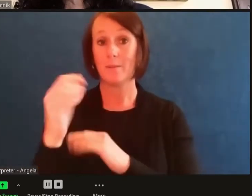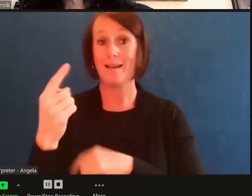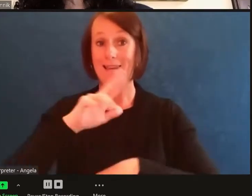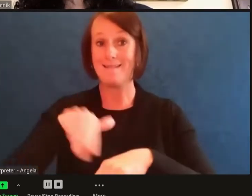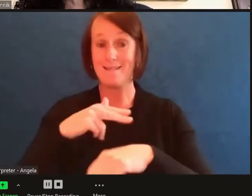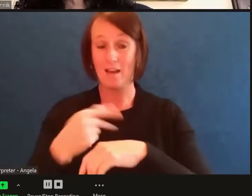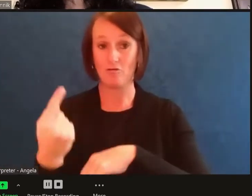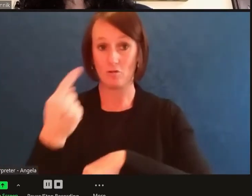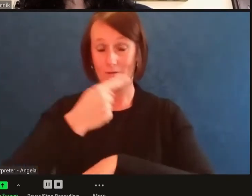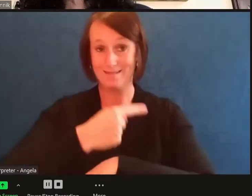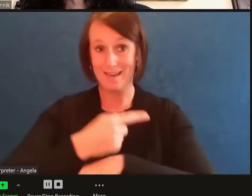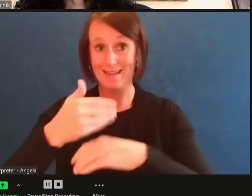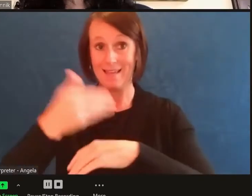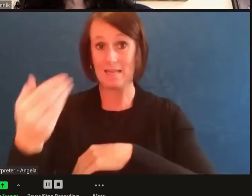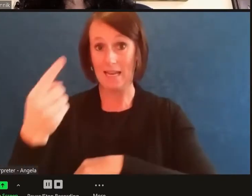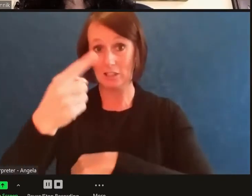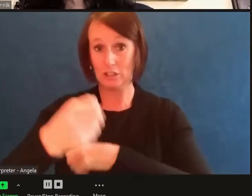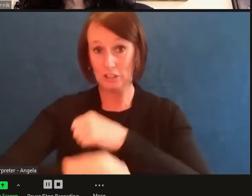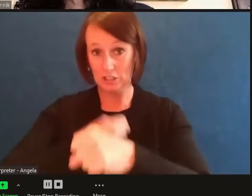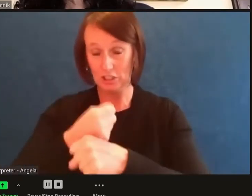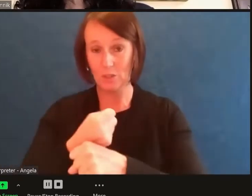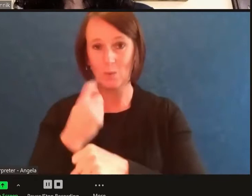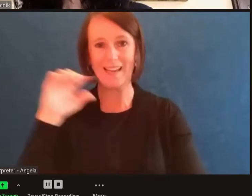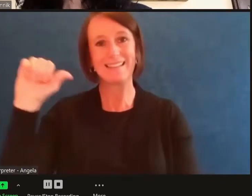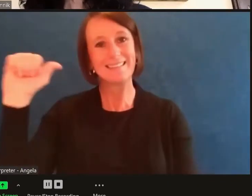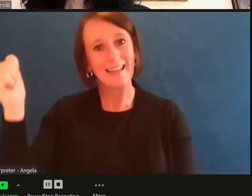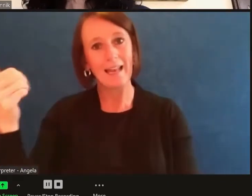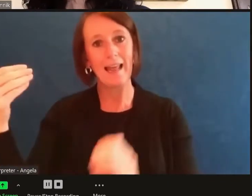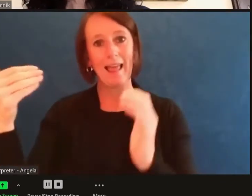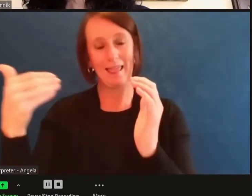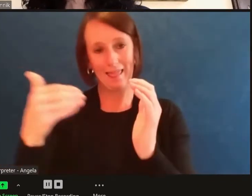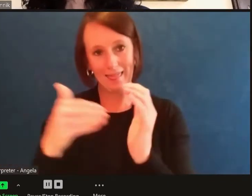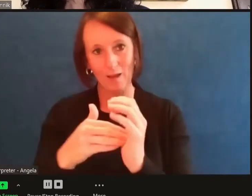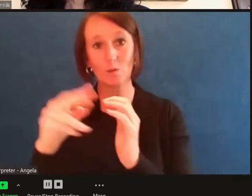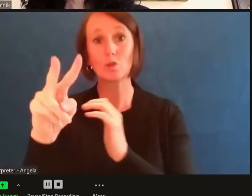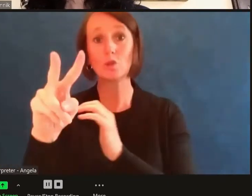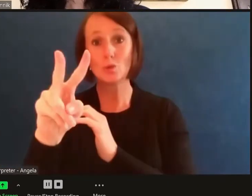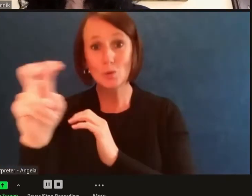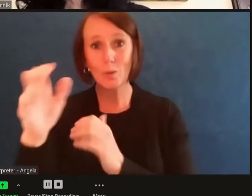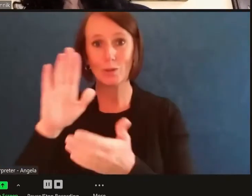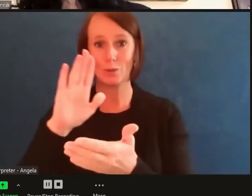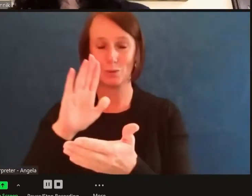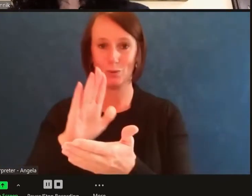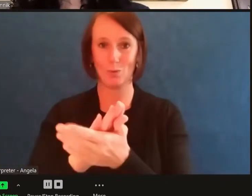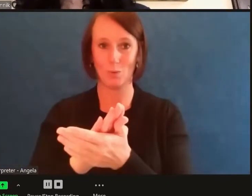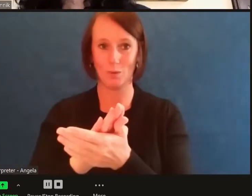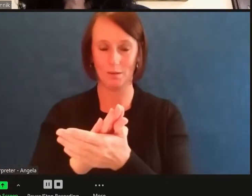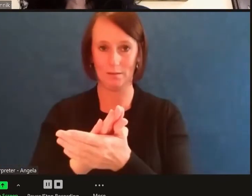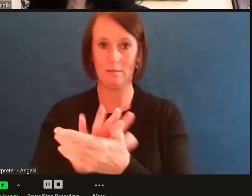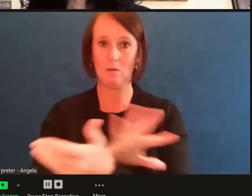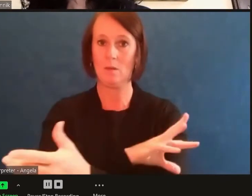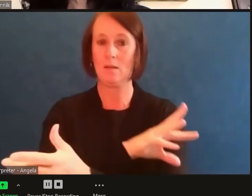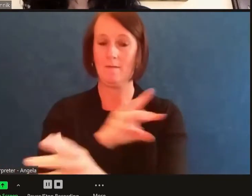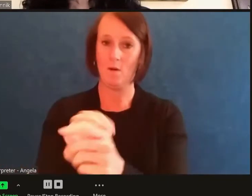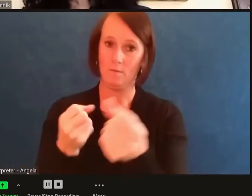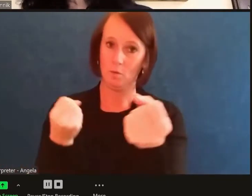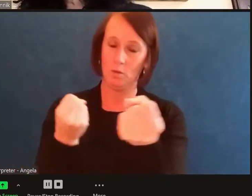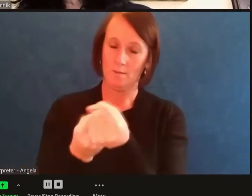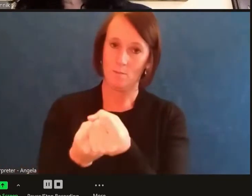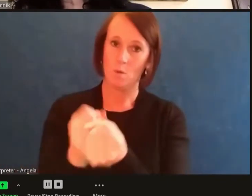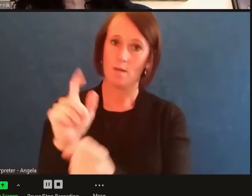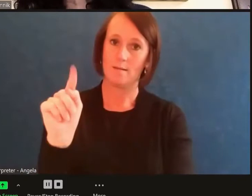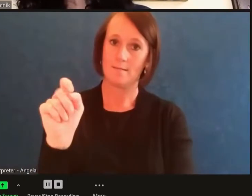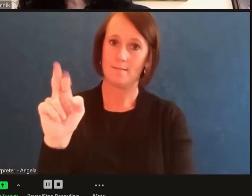one year, and then the next year we came back and had 10,200 schools across the country simultaneously running the Terry Fox Run.